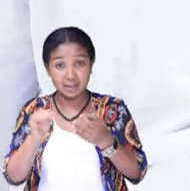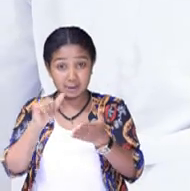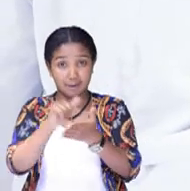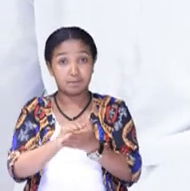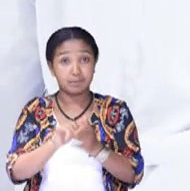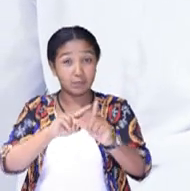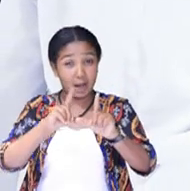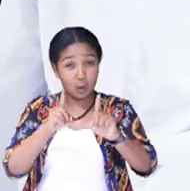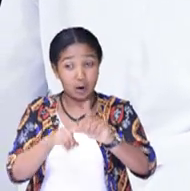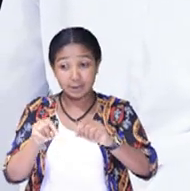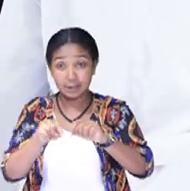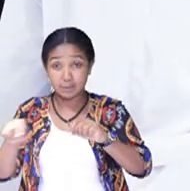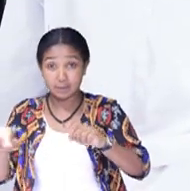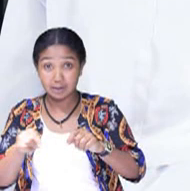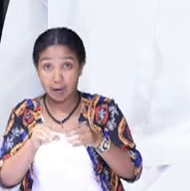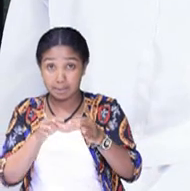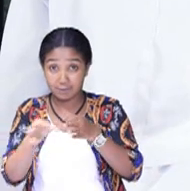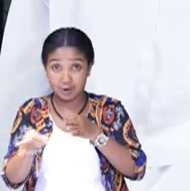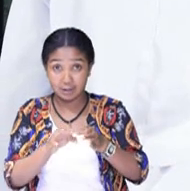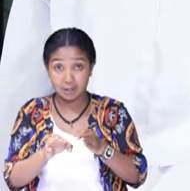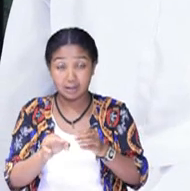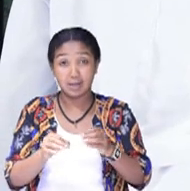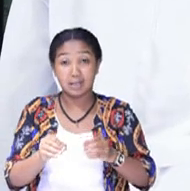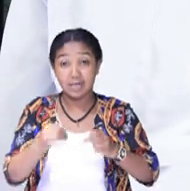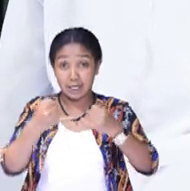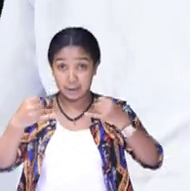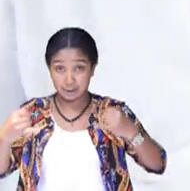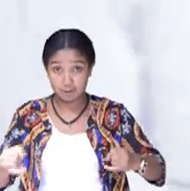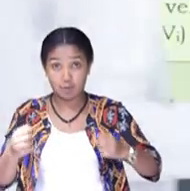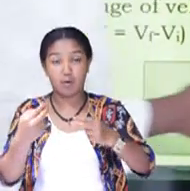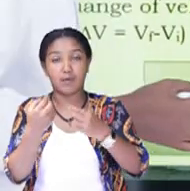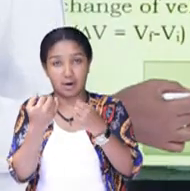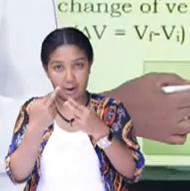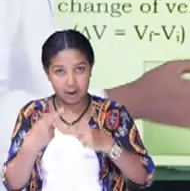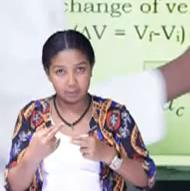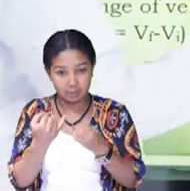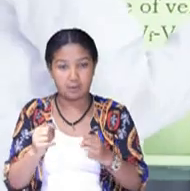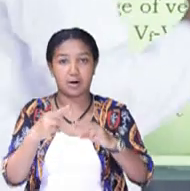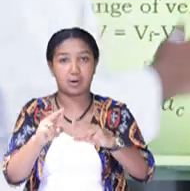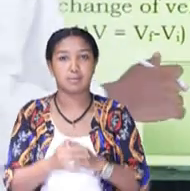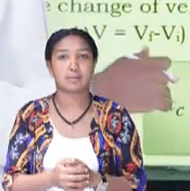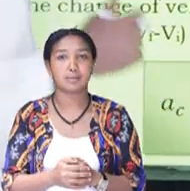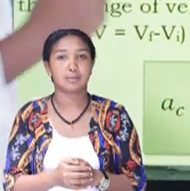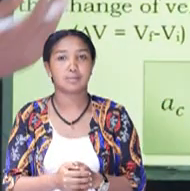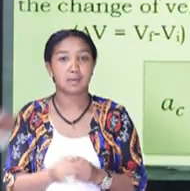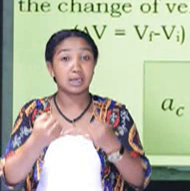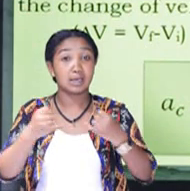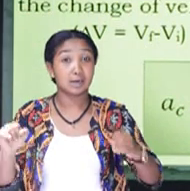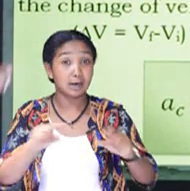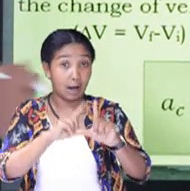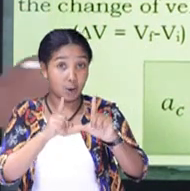that angular displacement can be defined as linear displacement over radius r. This is how they correlate, the linear